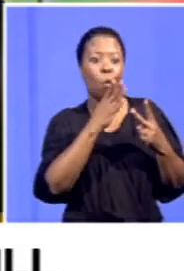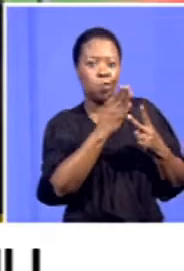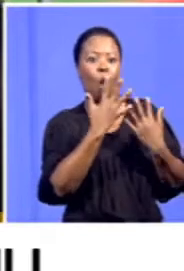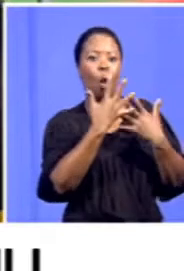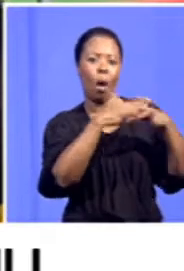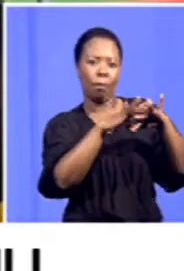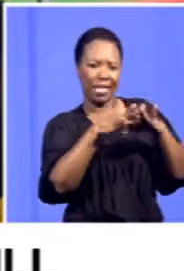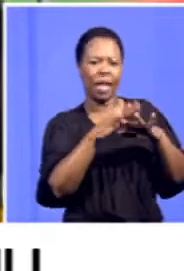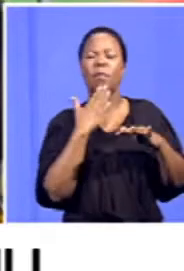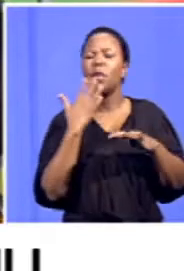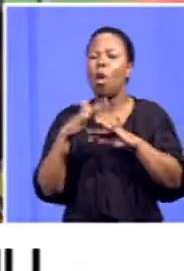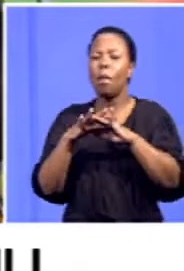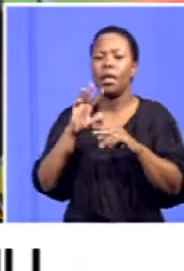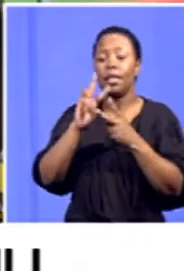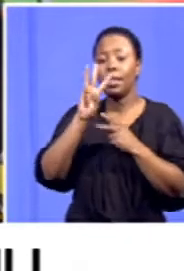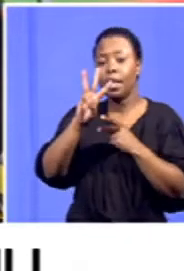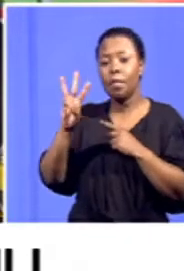give that website,